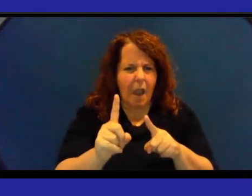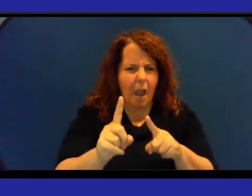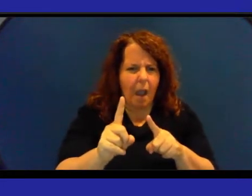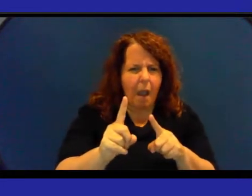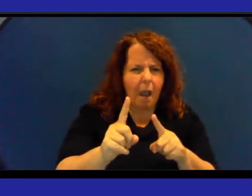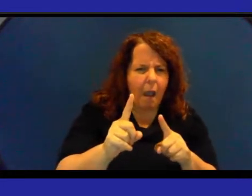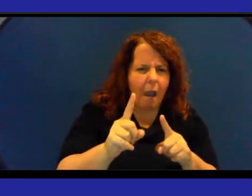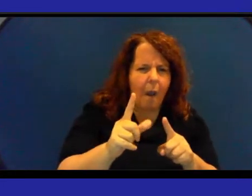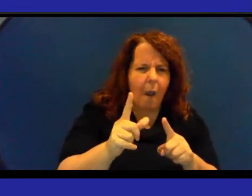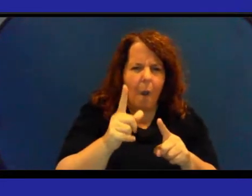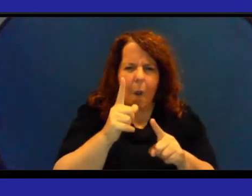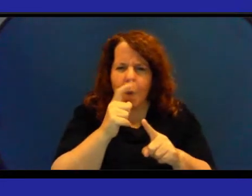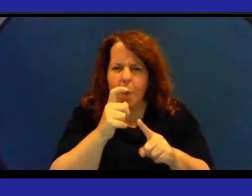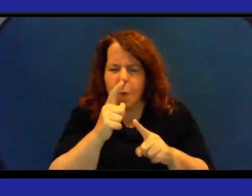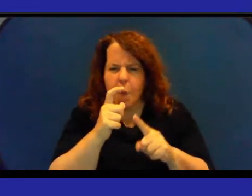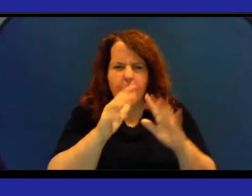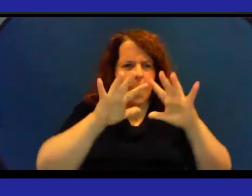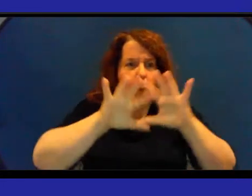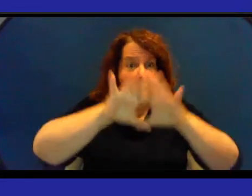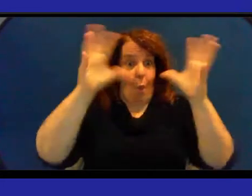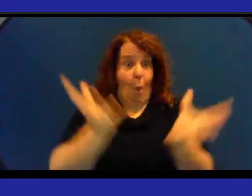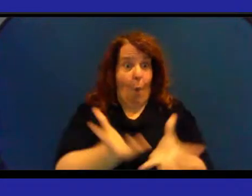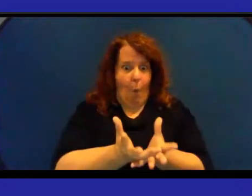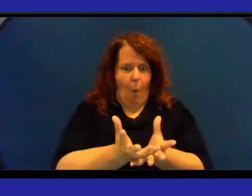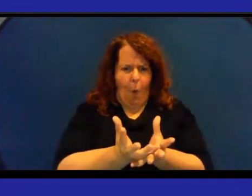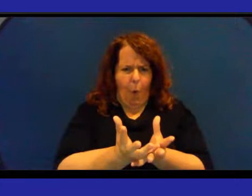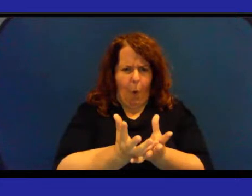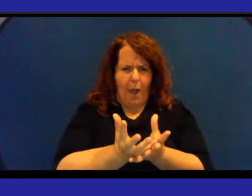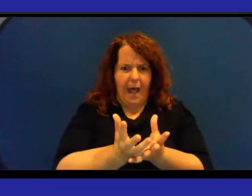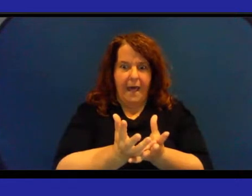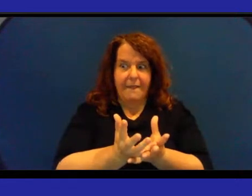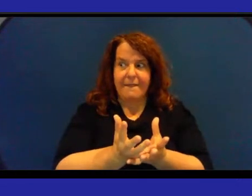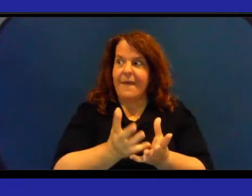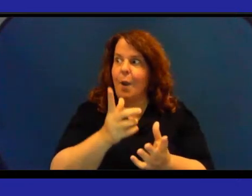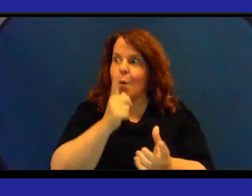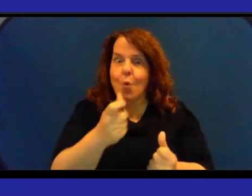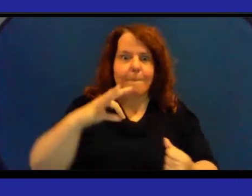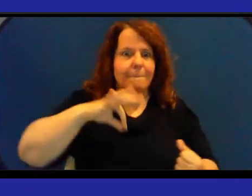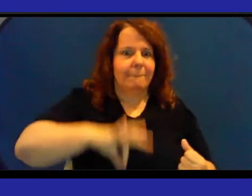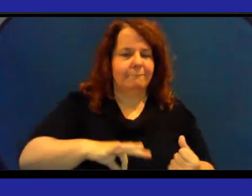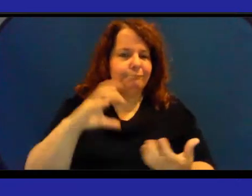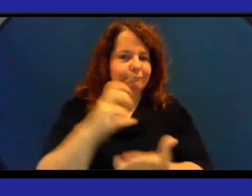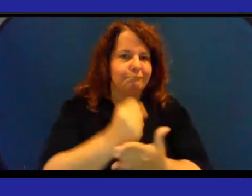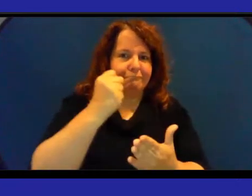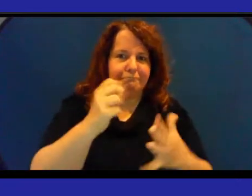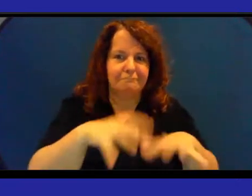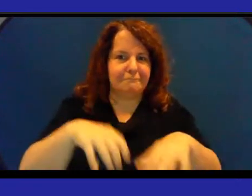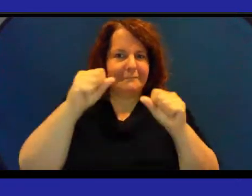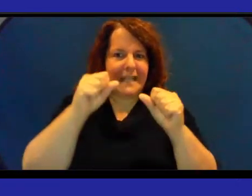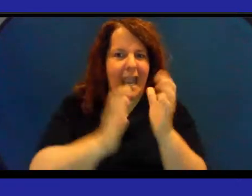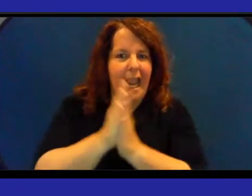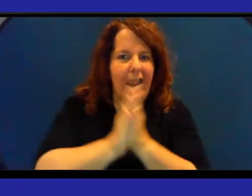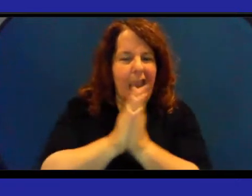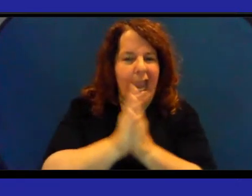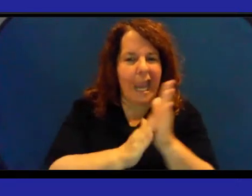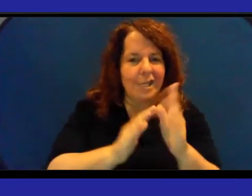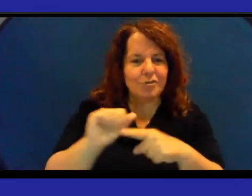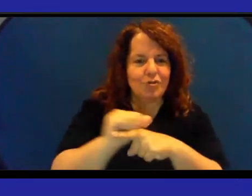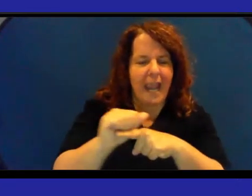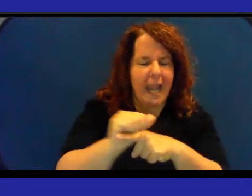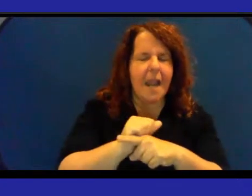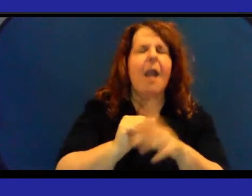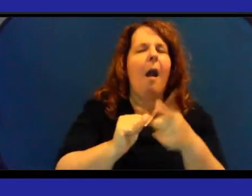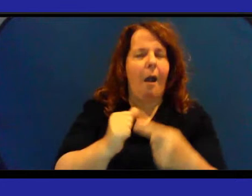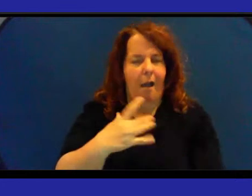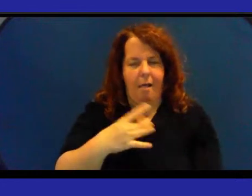the population as a whole and the people taking advantage, and how specific program for outreach of